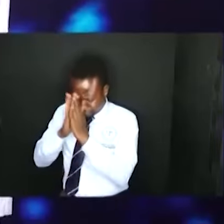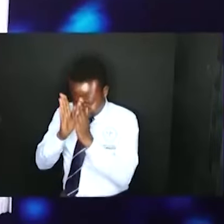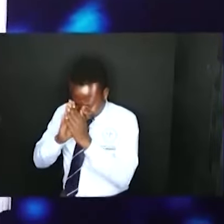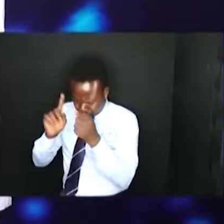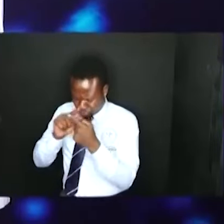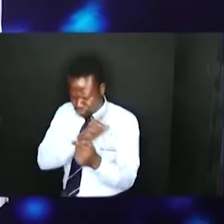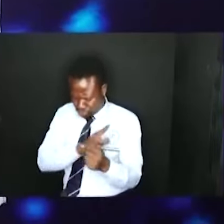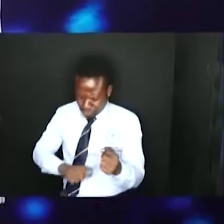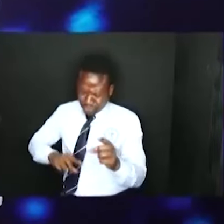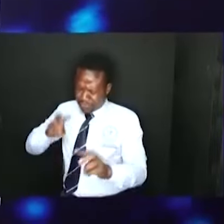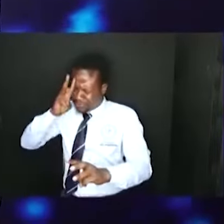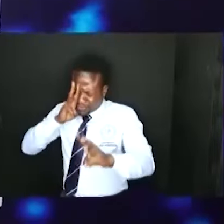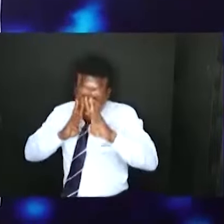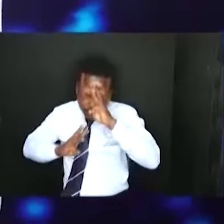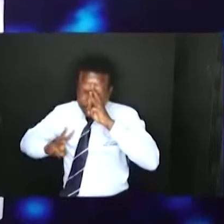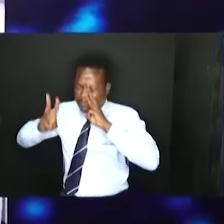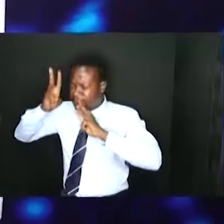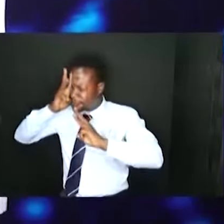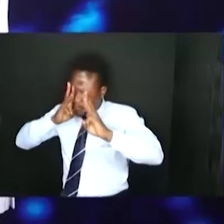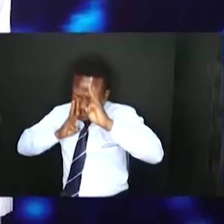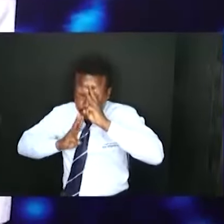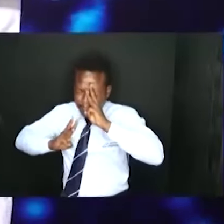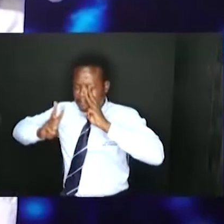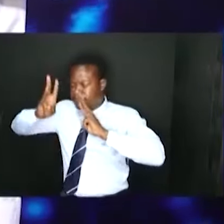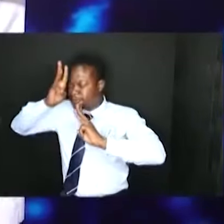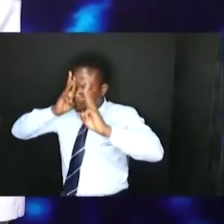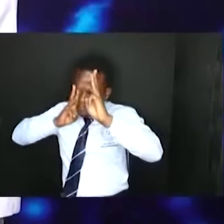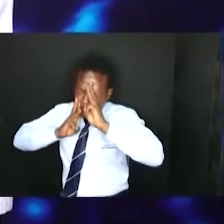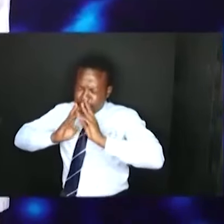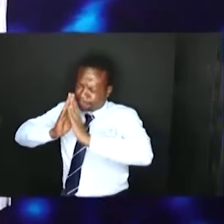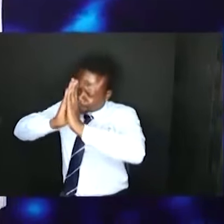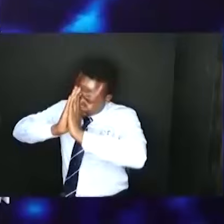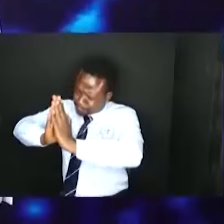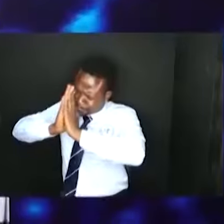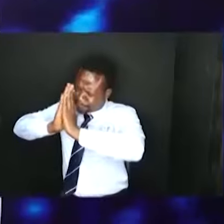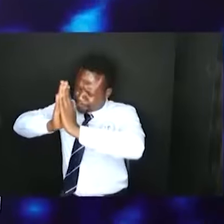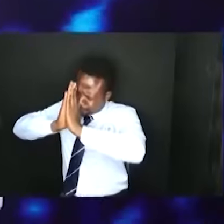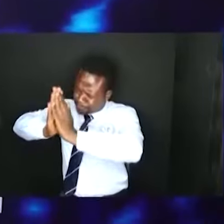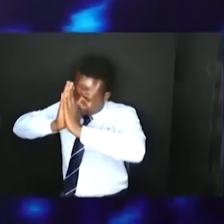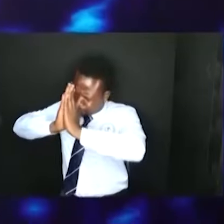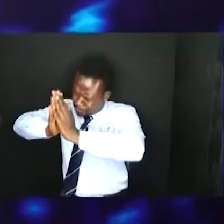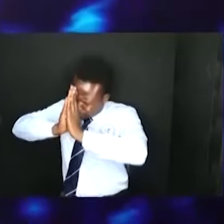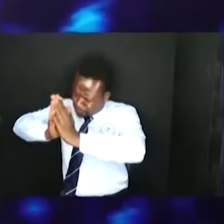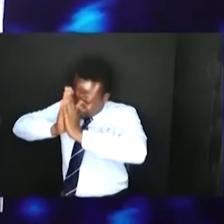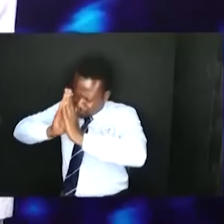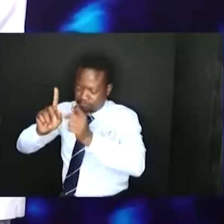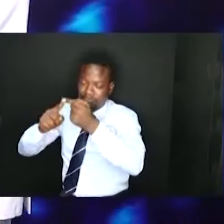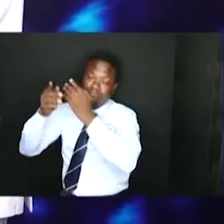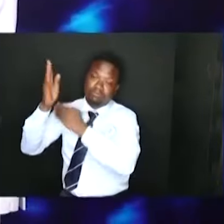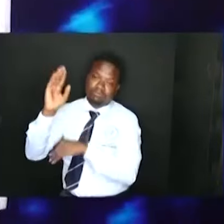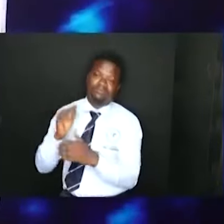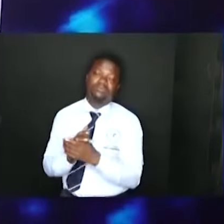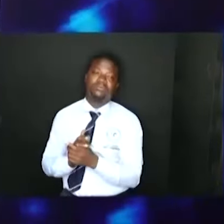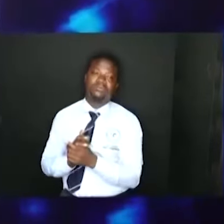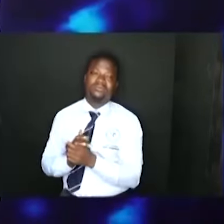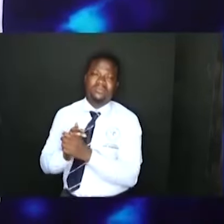weeping bitterly. Na ne kra wire hoy na obo ewrade mpae na odi ya esoy. Na in her